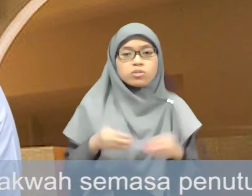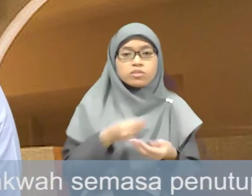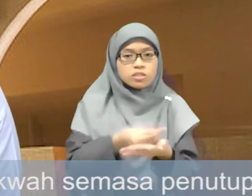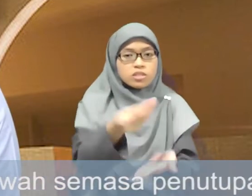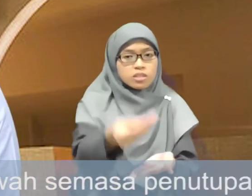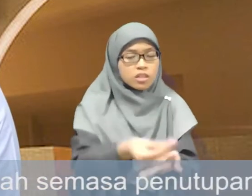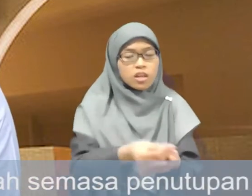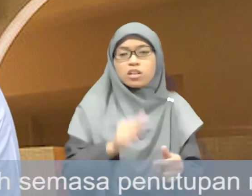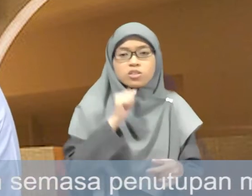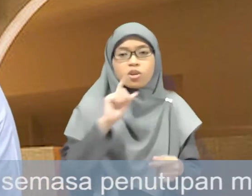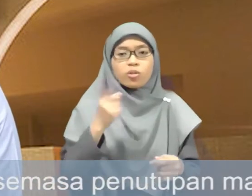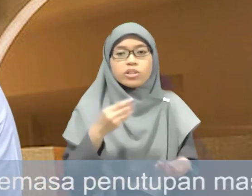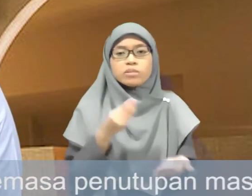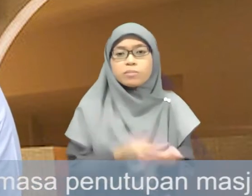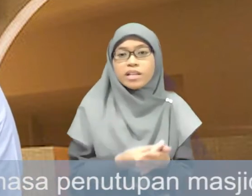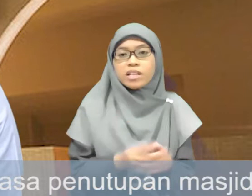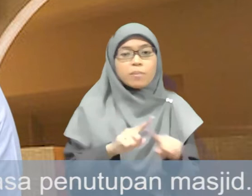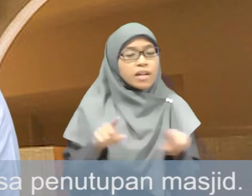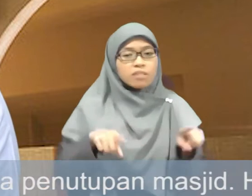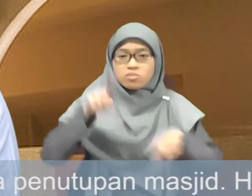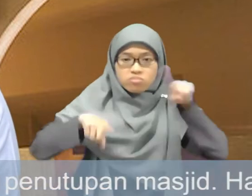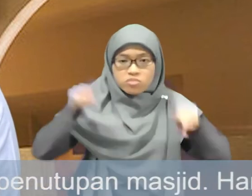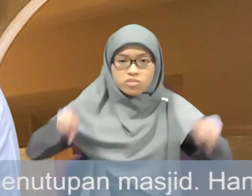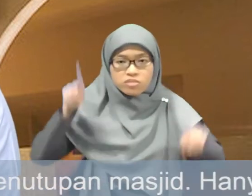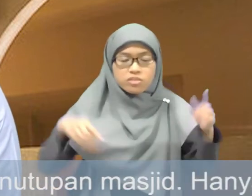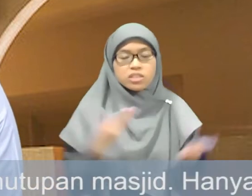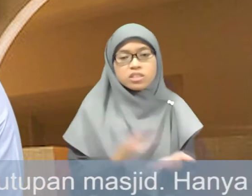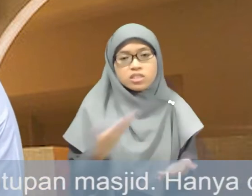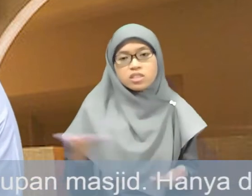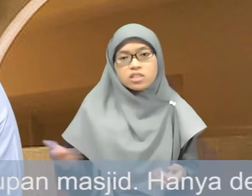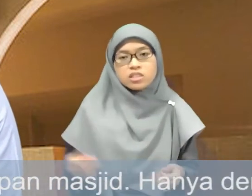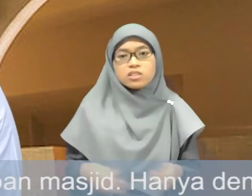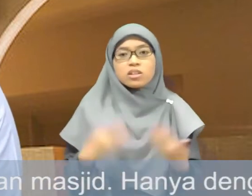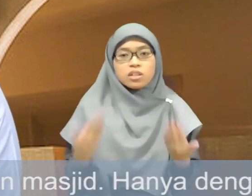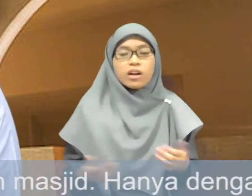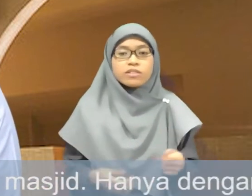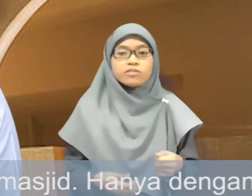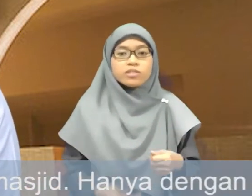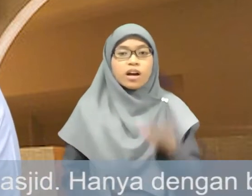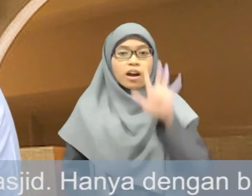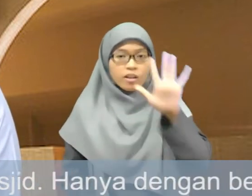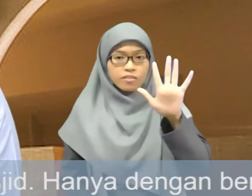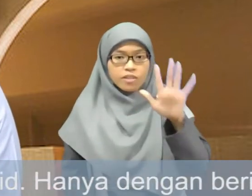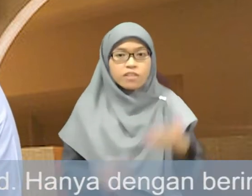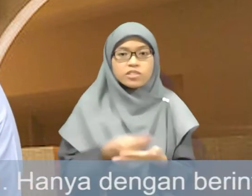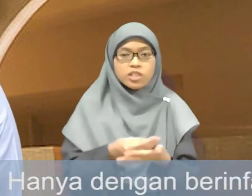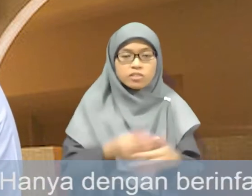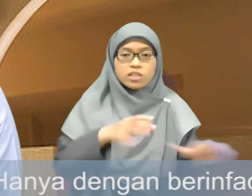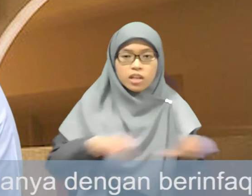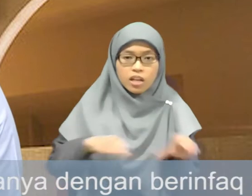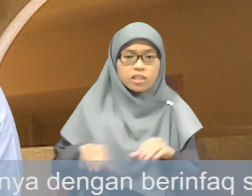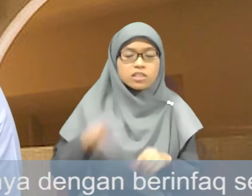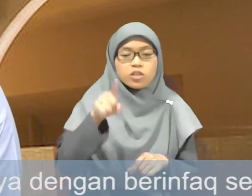monetary donations, but it can vary from anything. So here are a list of 5 charitable acts you can do